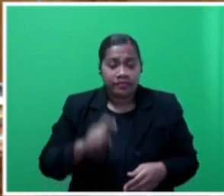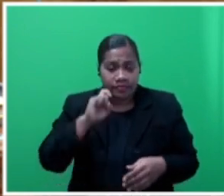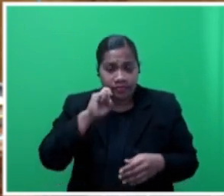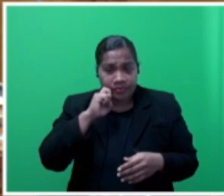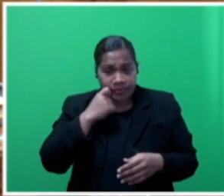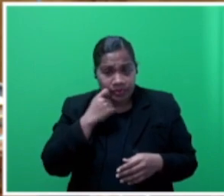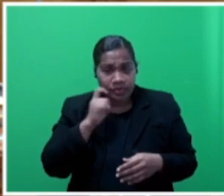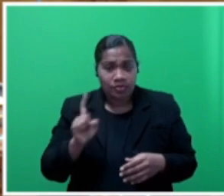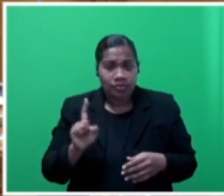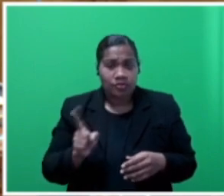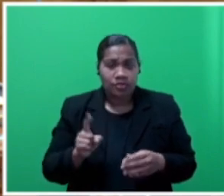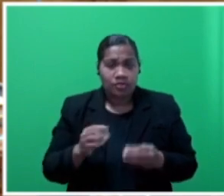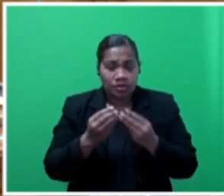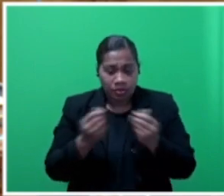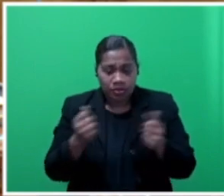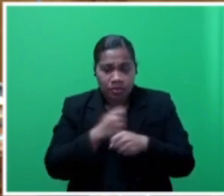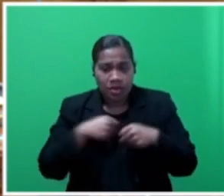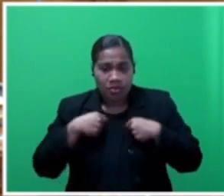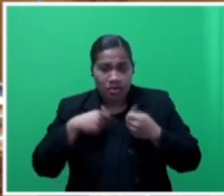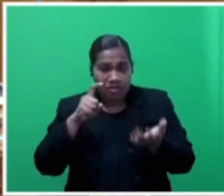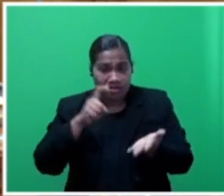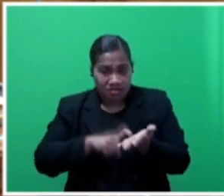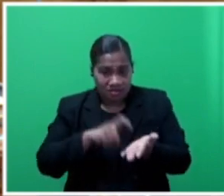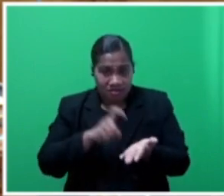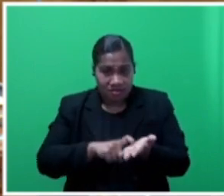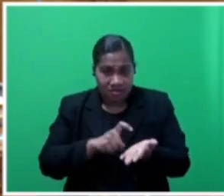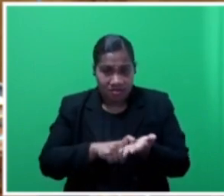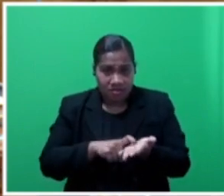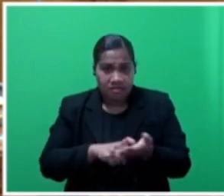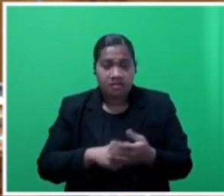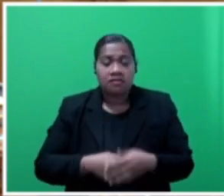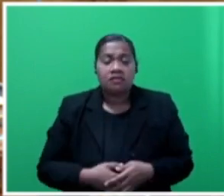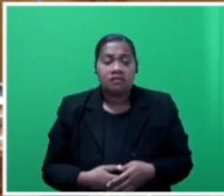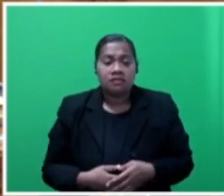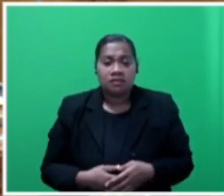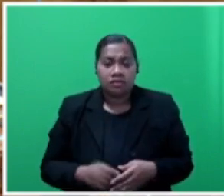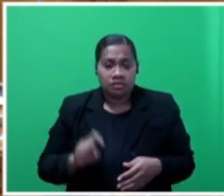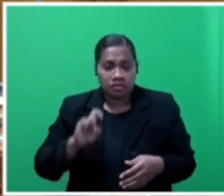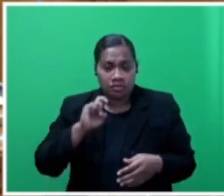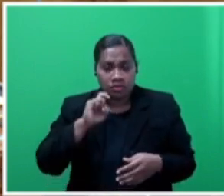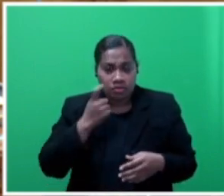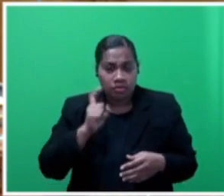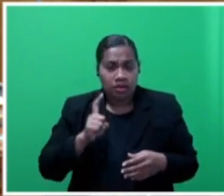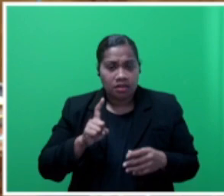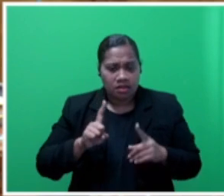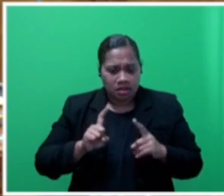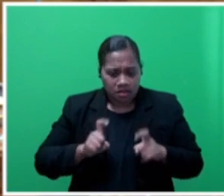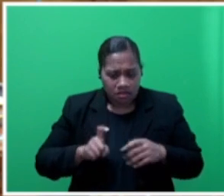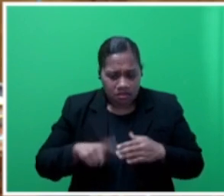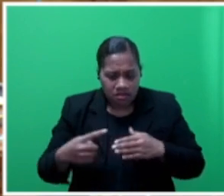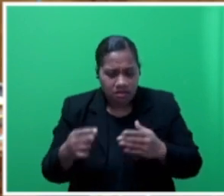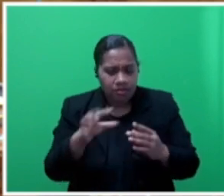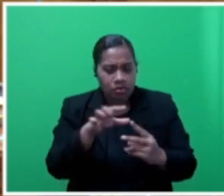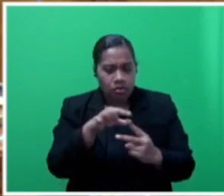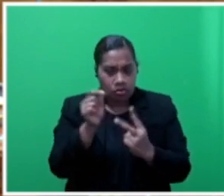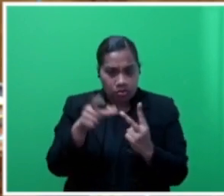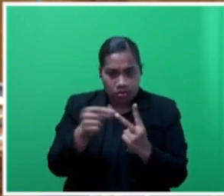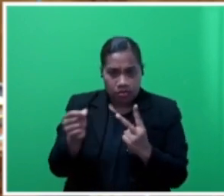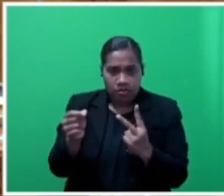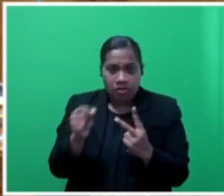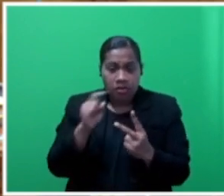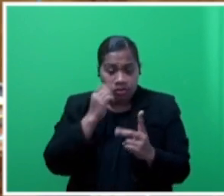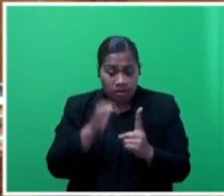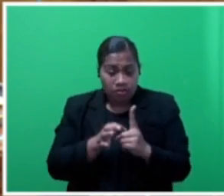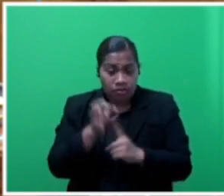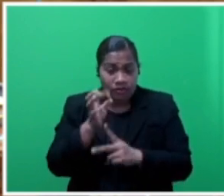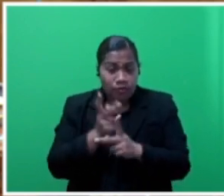and address our unsustainable debt? Will it consider sustainable revenue options? Will it improve productivity in the